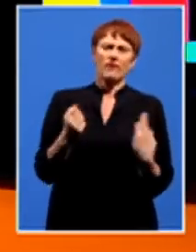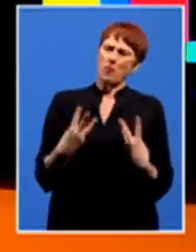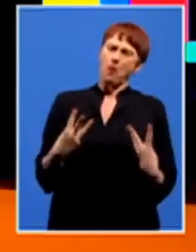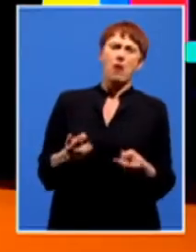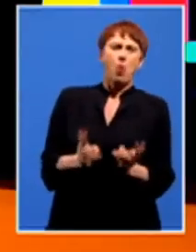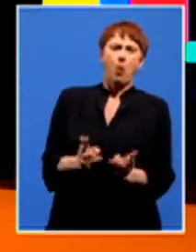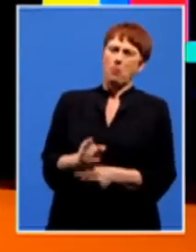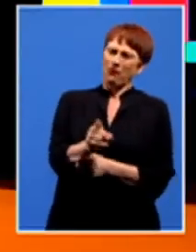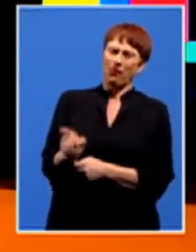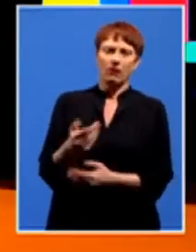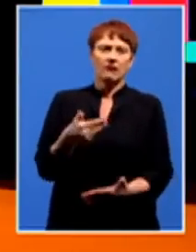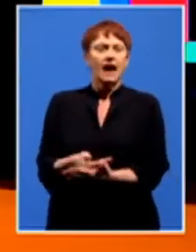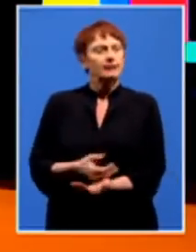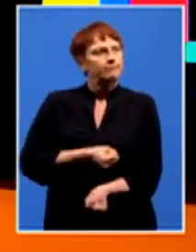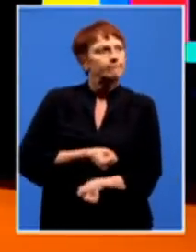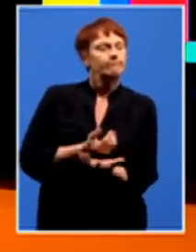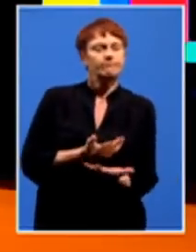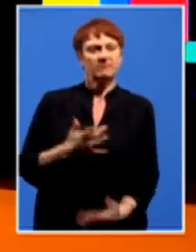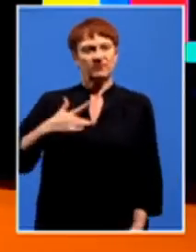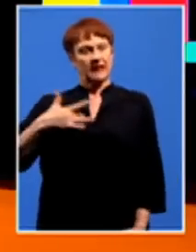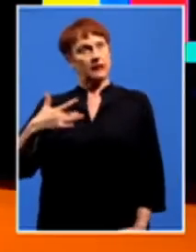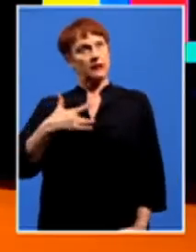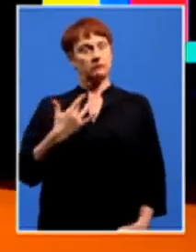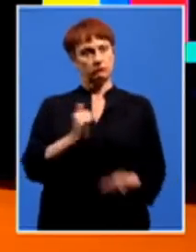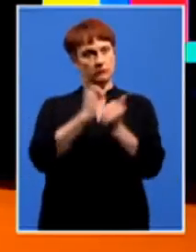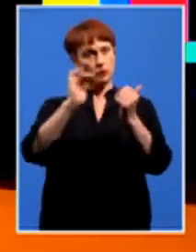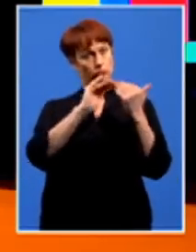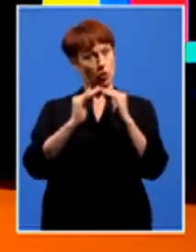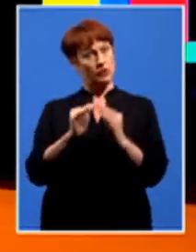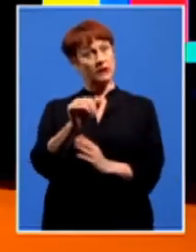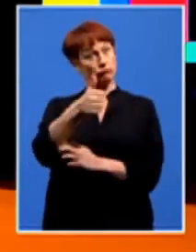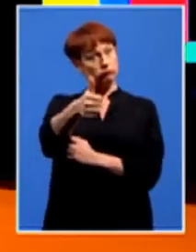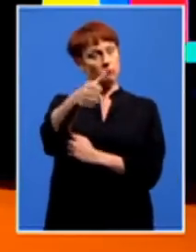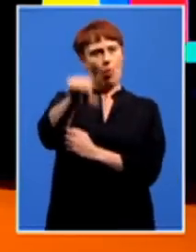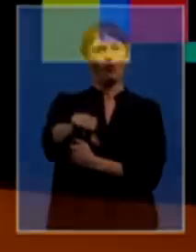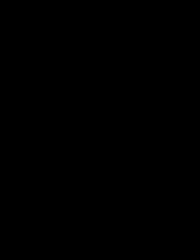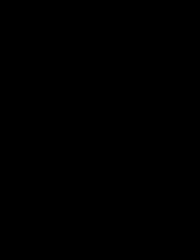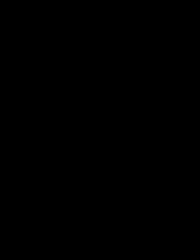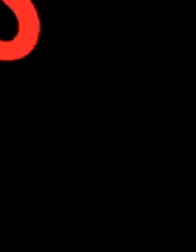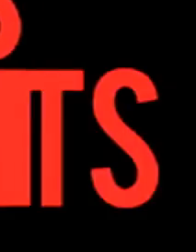expressing themselves about whether or not this democracy has delivered.